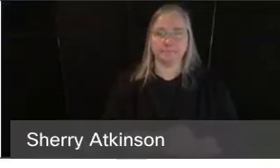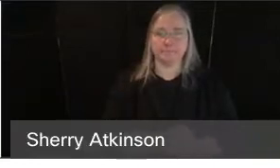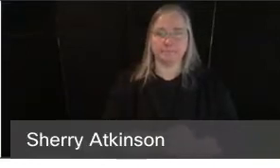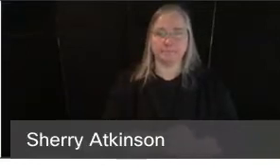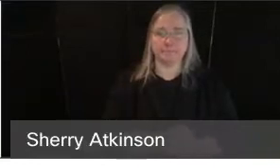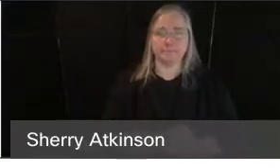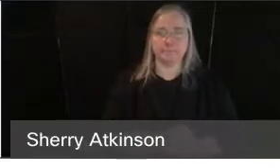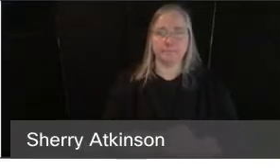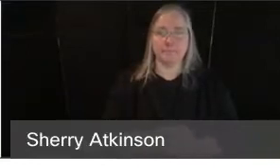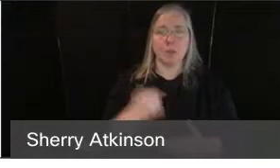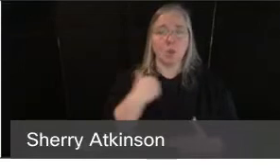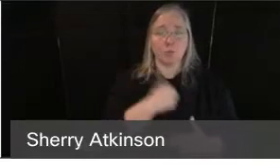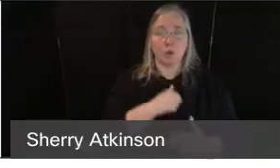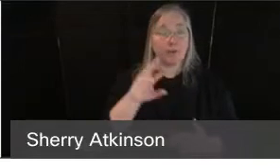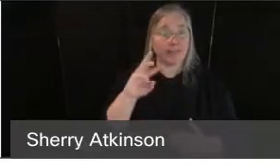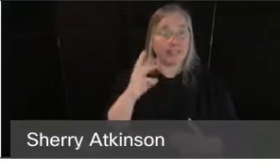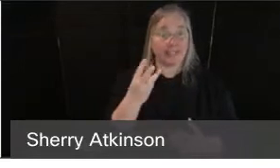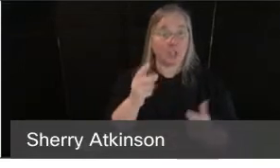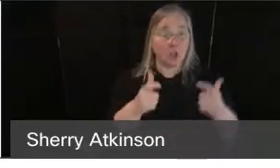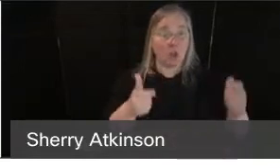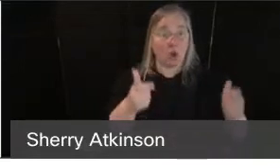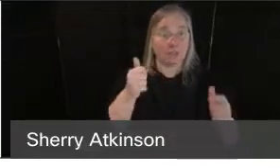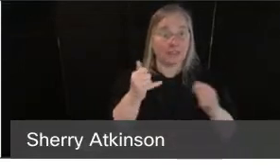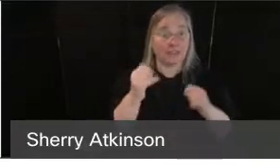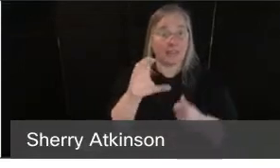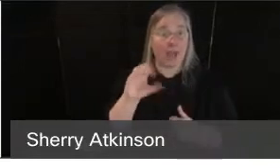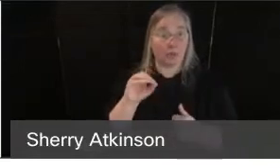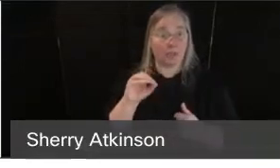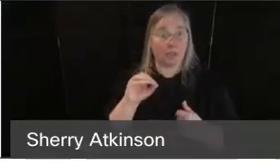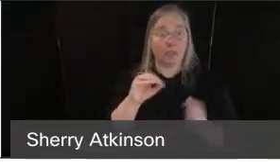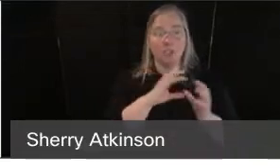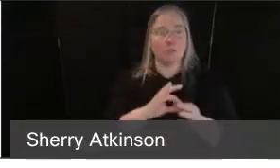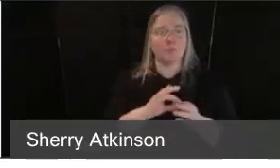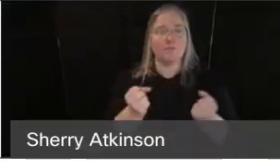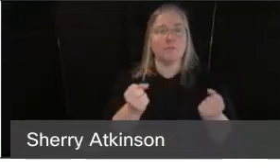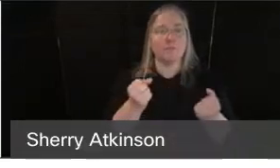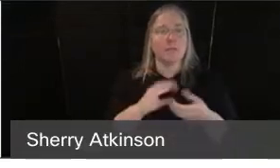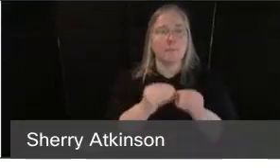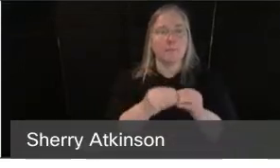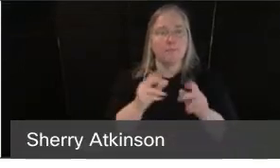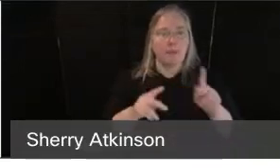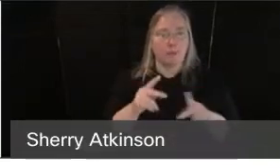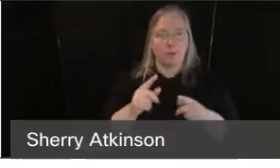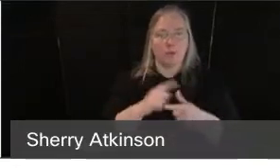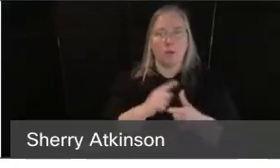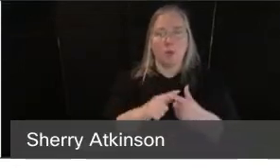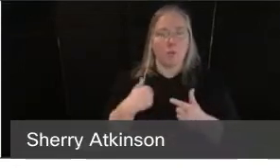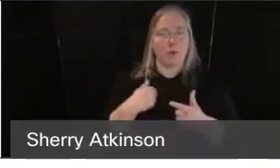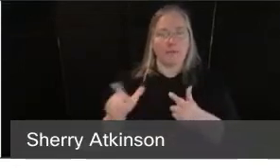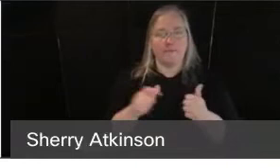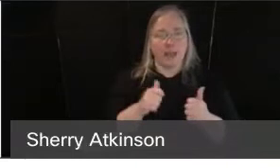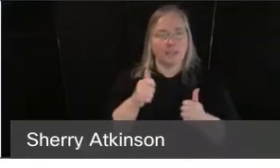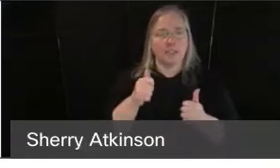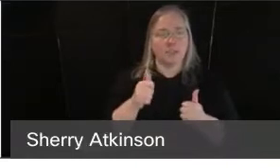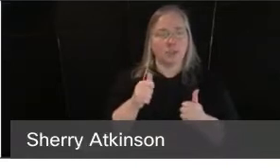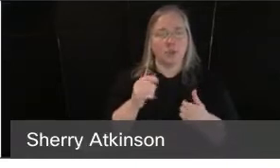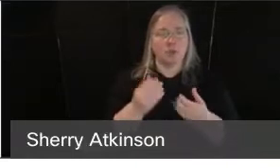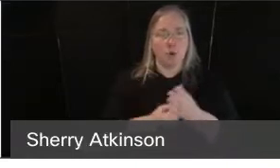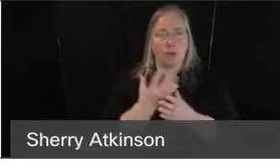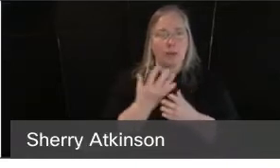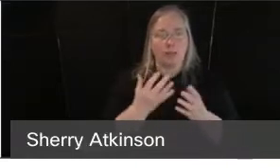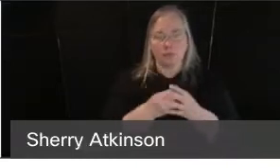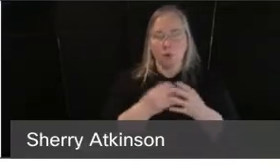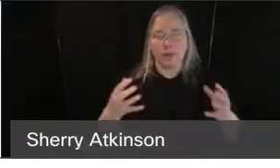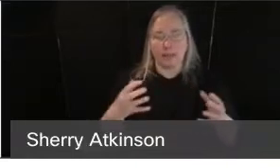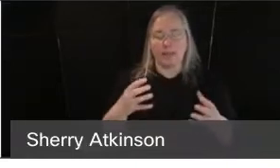The sixth largest county in terms of population. We're the fastest growing county, and we're the third fastest growing in terms of the numbers